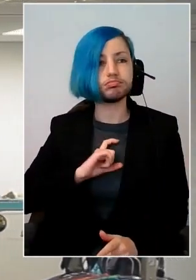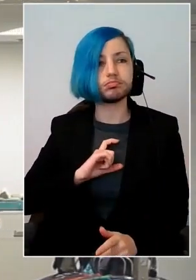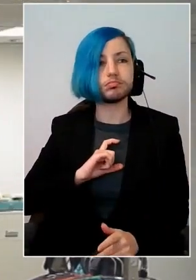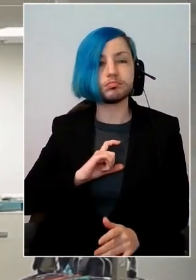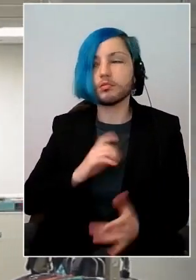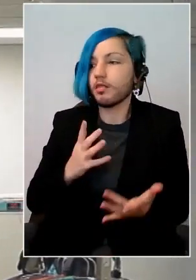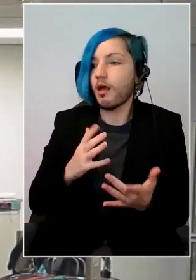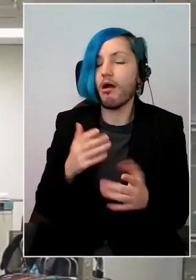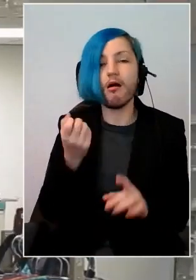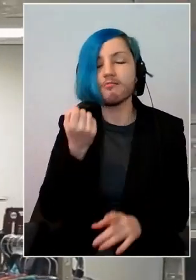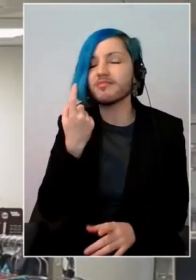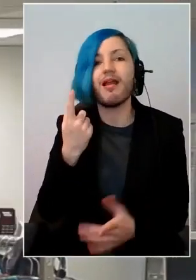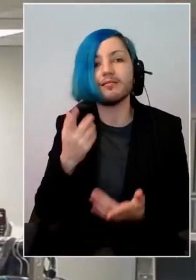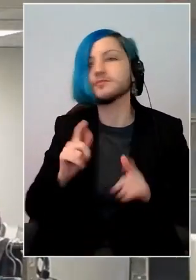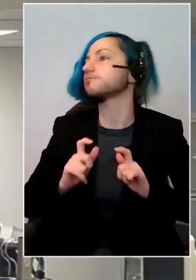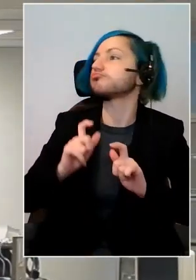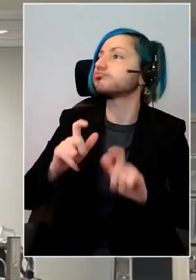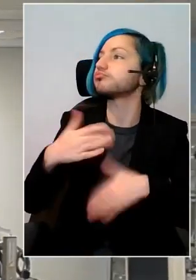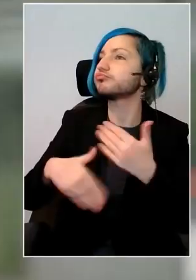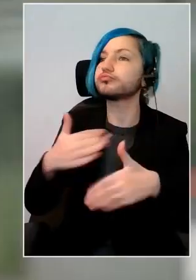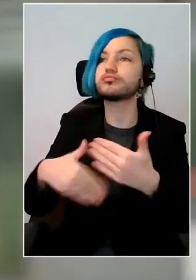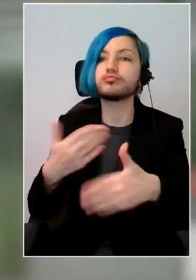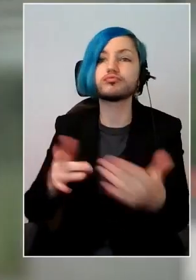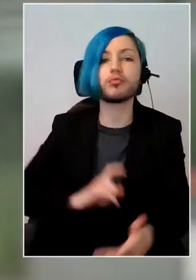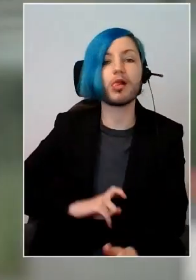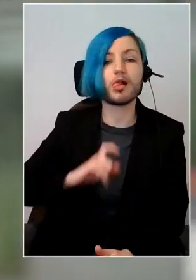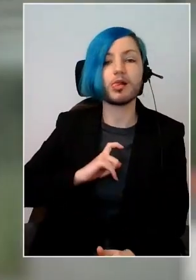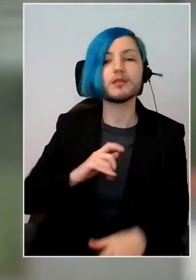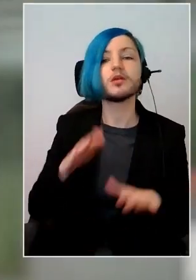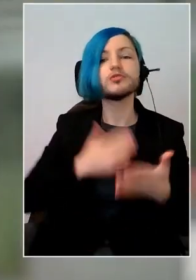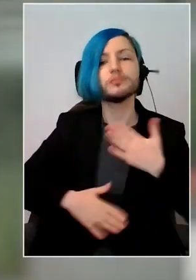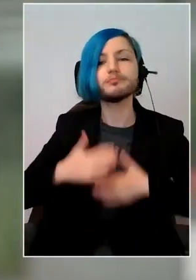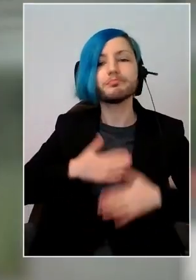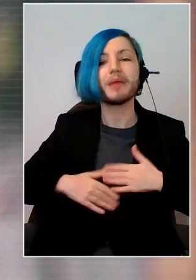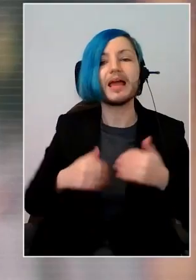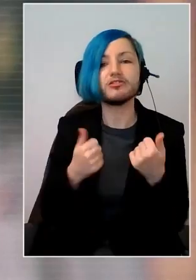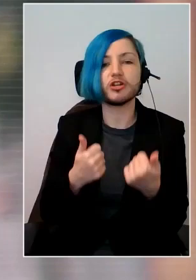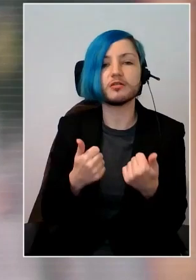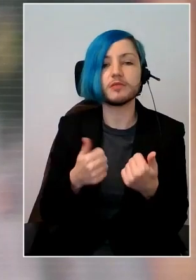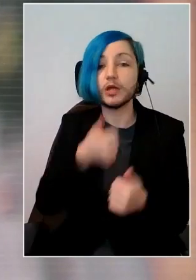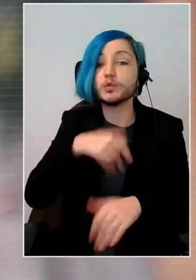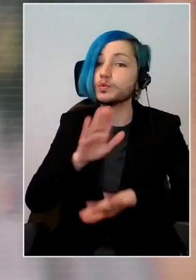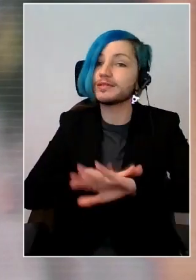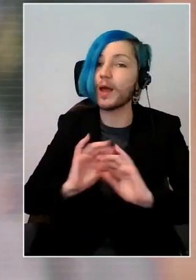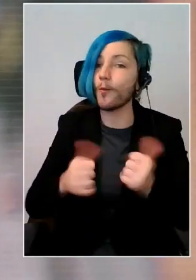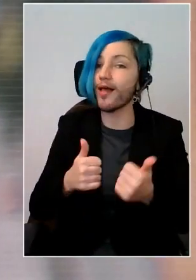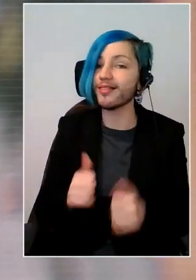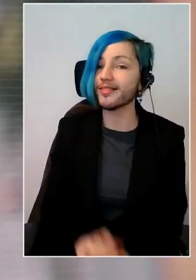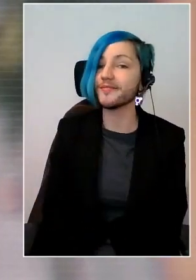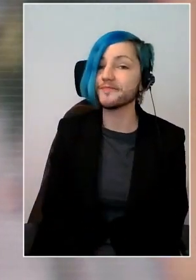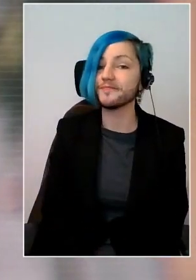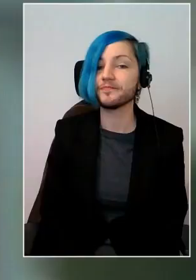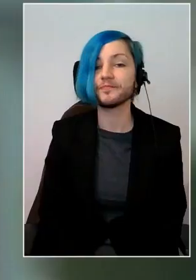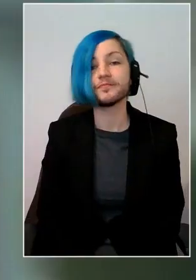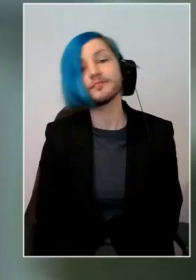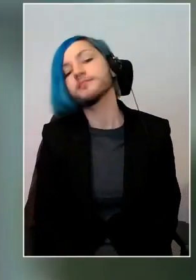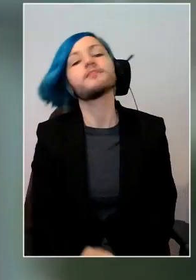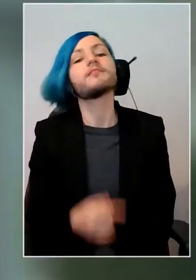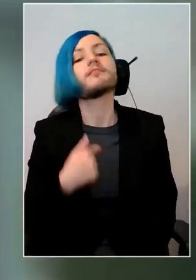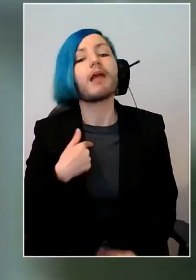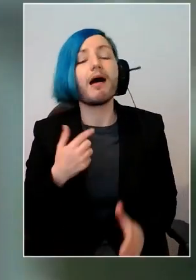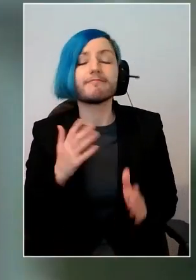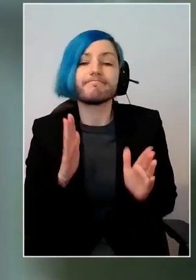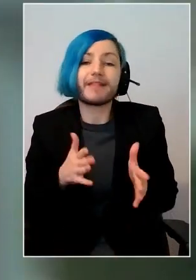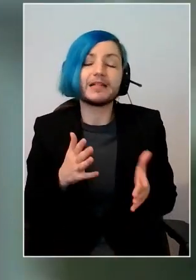with it. It's just a matter of time, so be patient with that time and use it wisely. I've needed to be confident as we deal